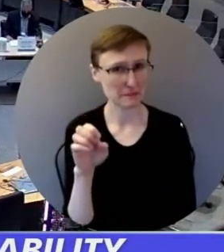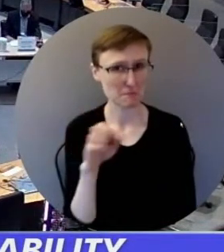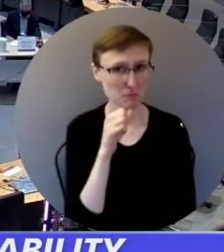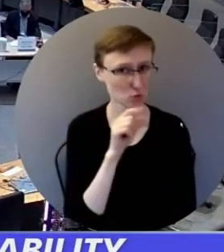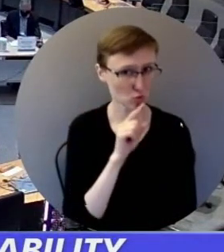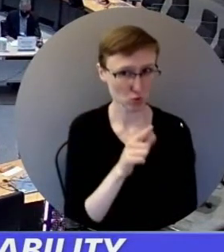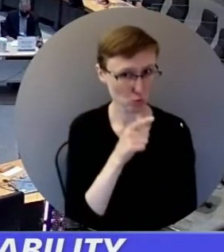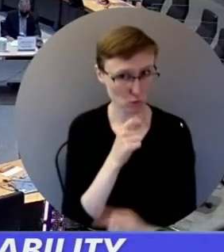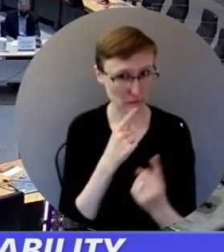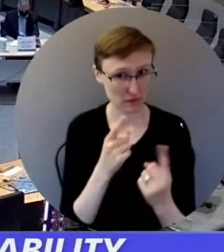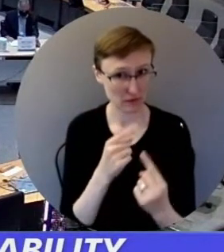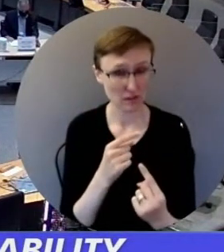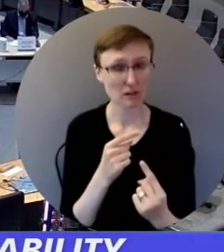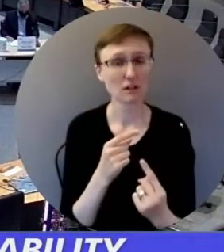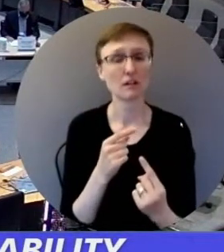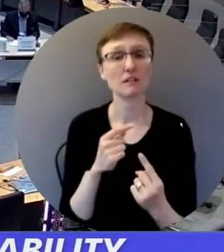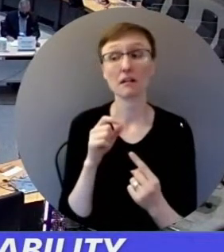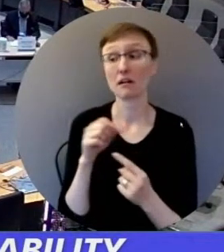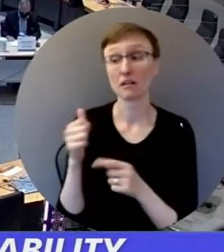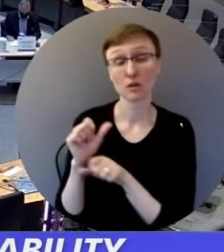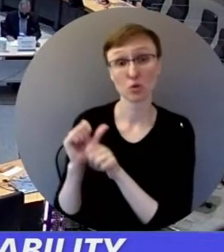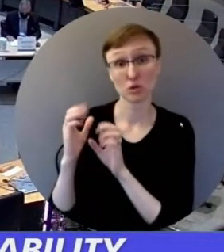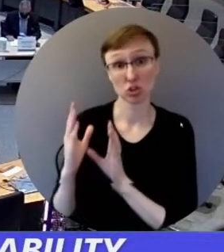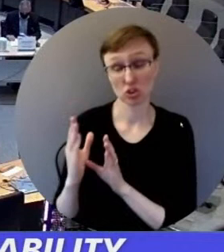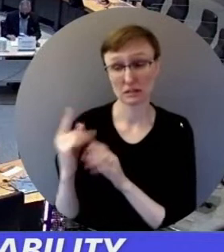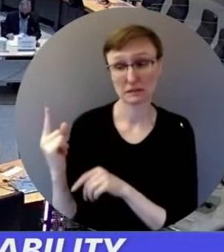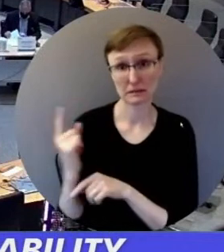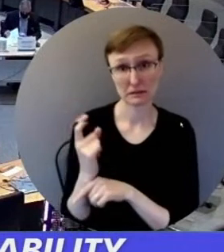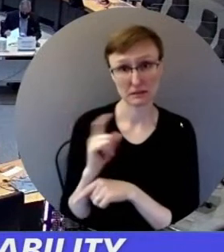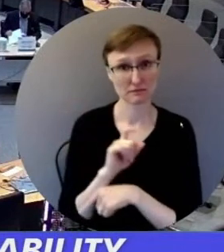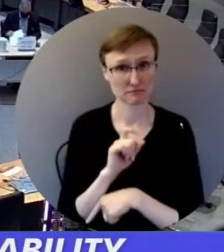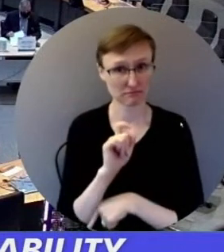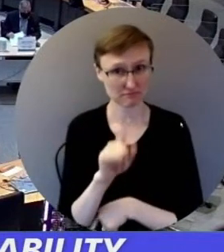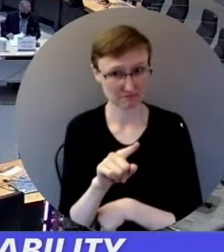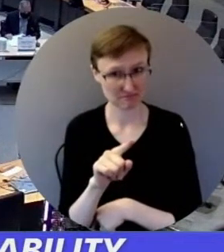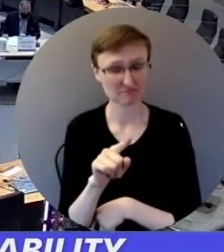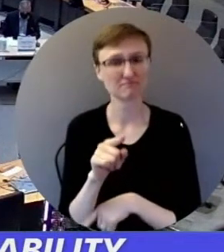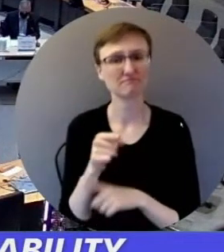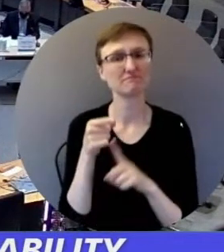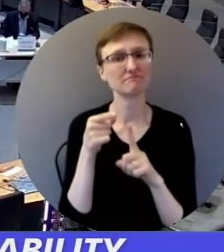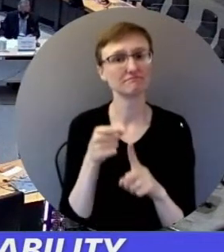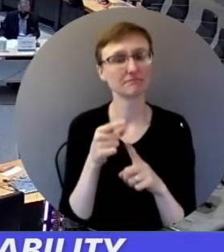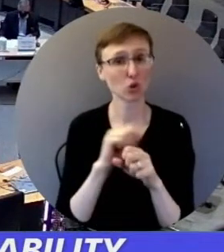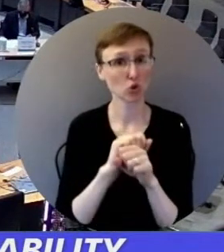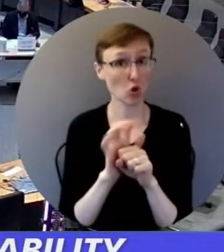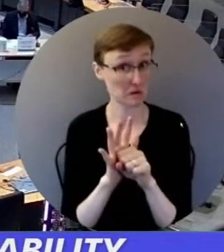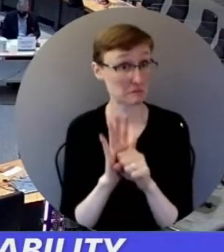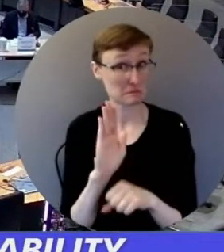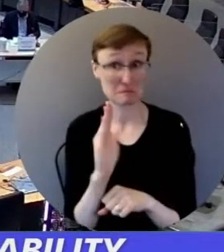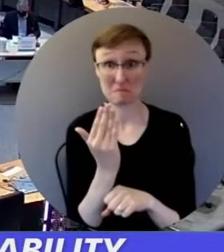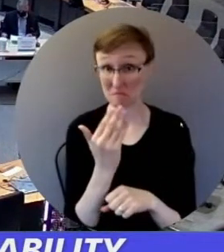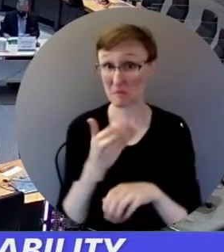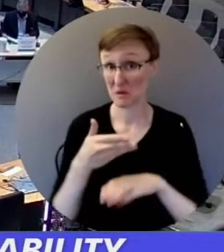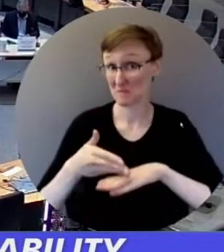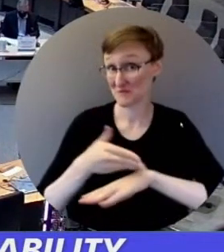our colleague about the COVID situation, which is getting, looking better every day. Let's hope that continues.